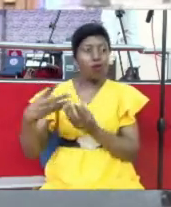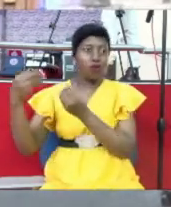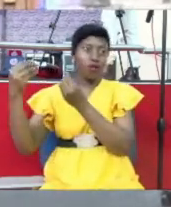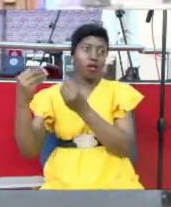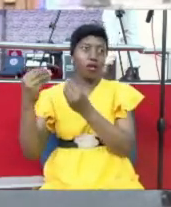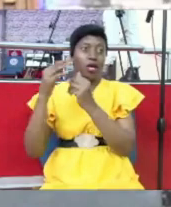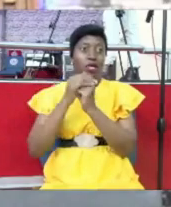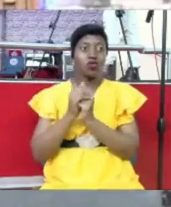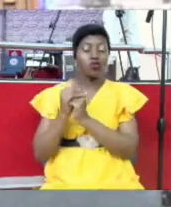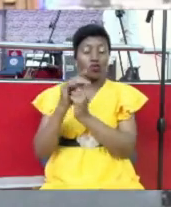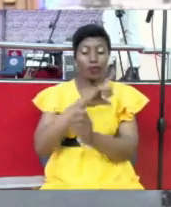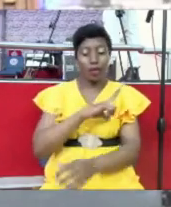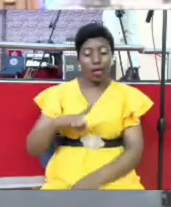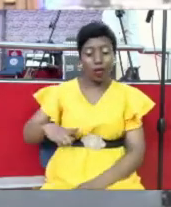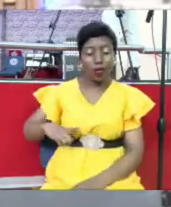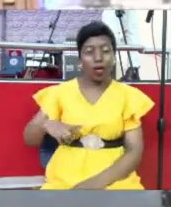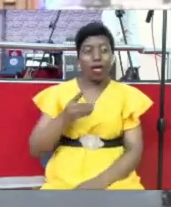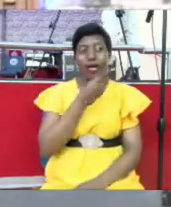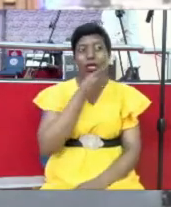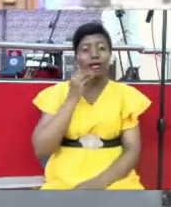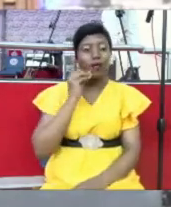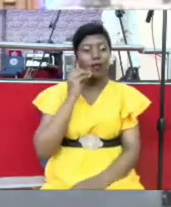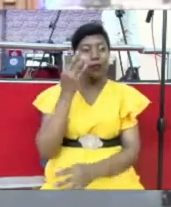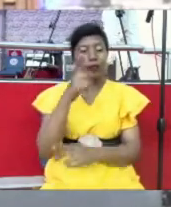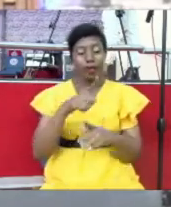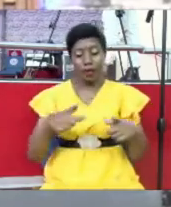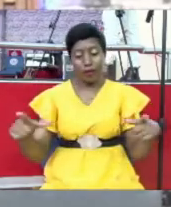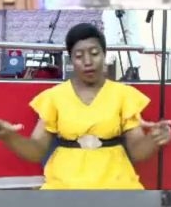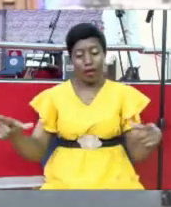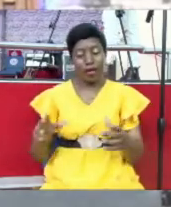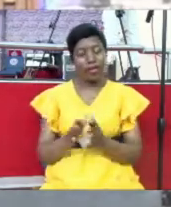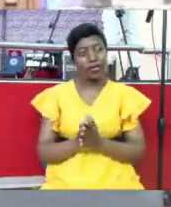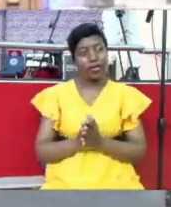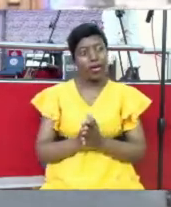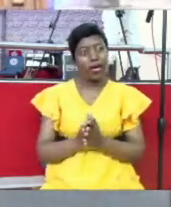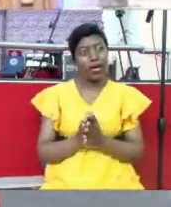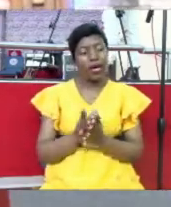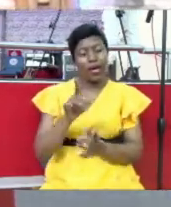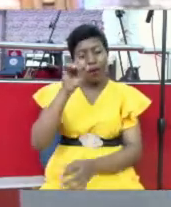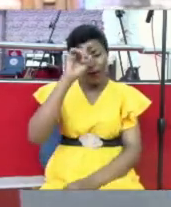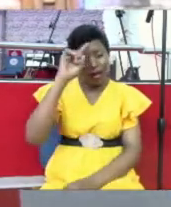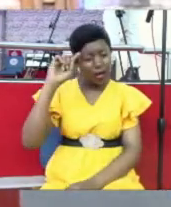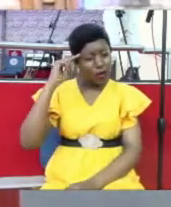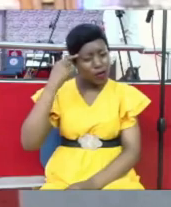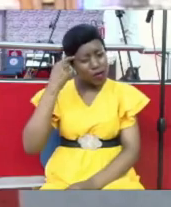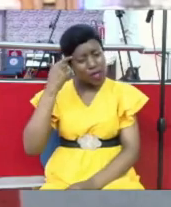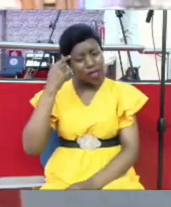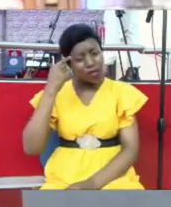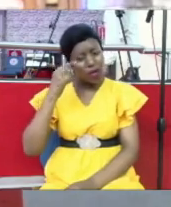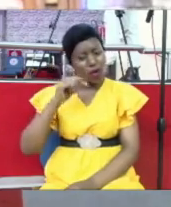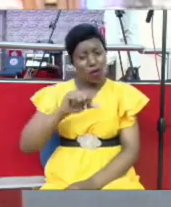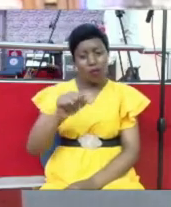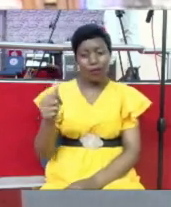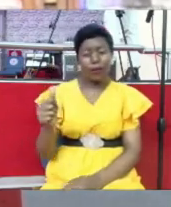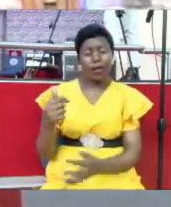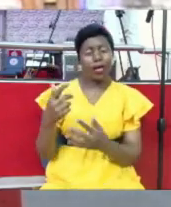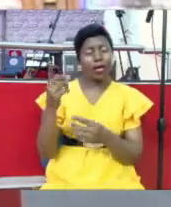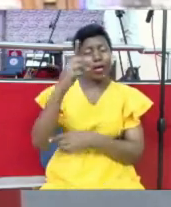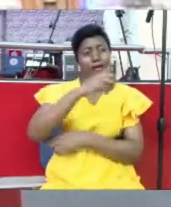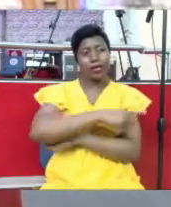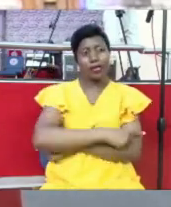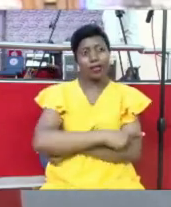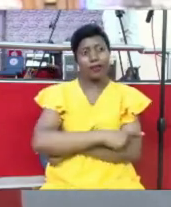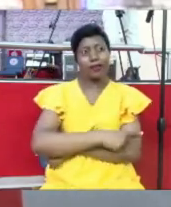Tunaenda kumwabudu Mungu jangwani. Then Pharaoh thinks over several days. Alafu Farao anafikiria masiku kadhaa. And tells him,